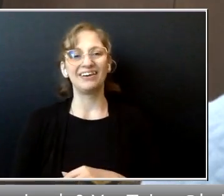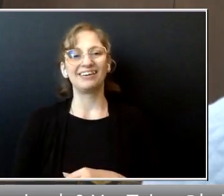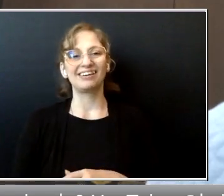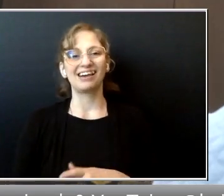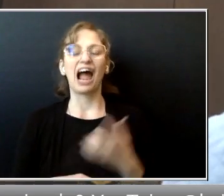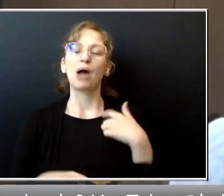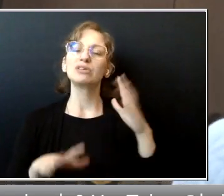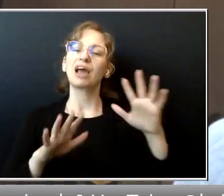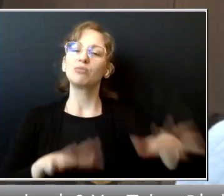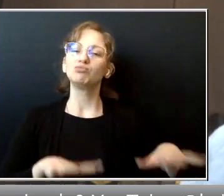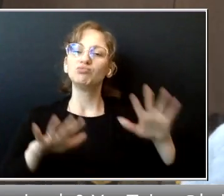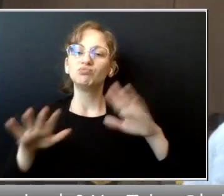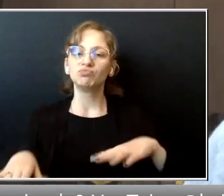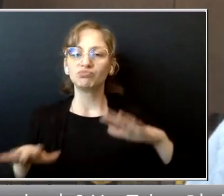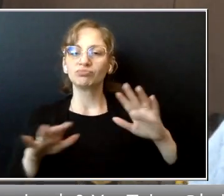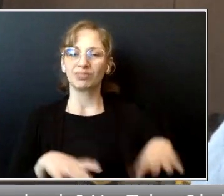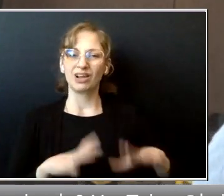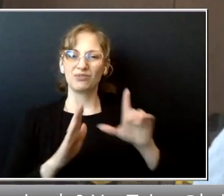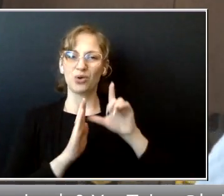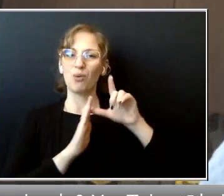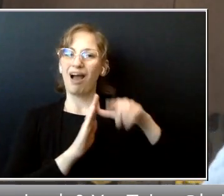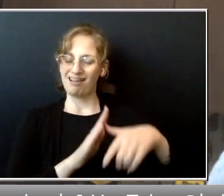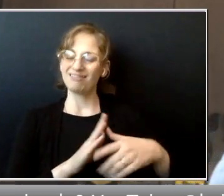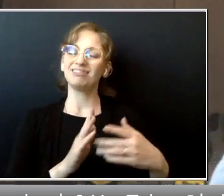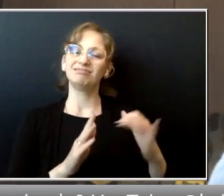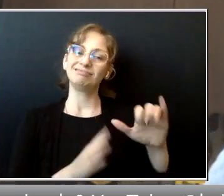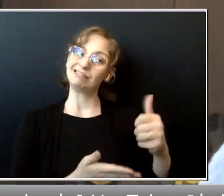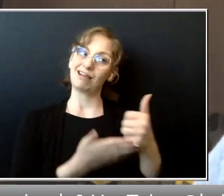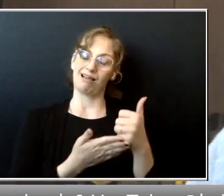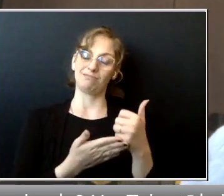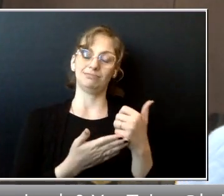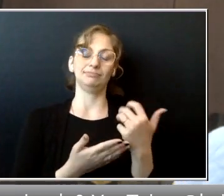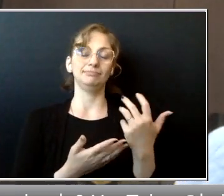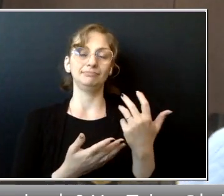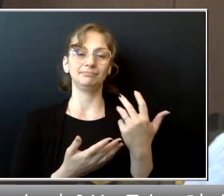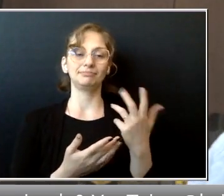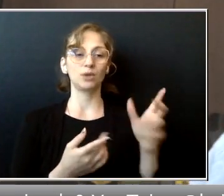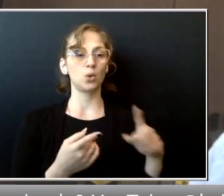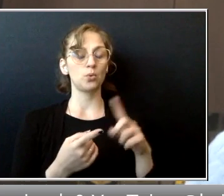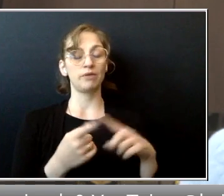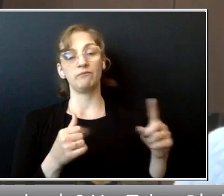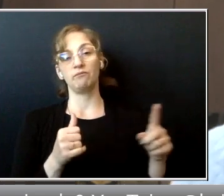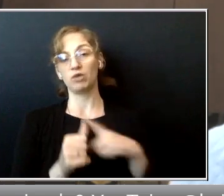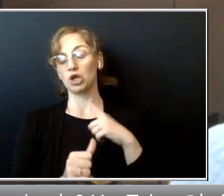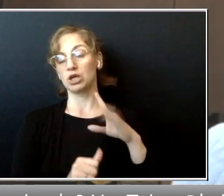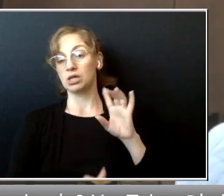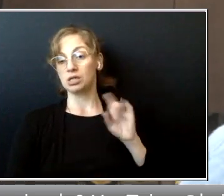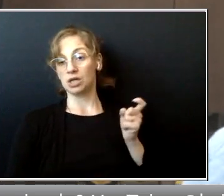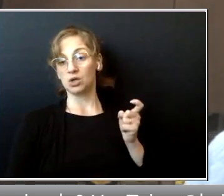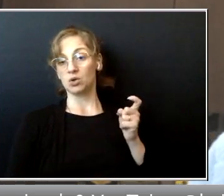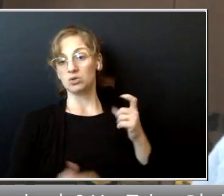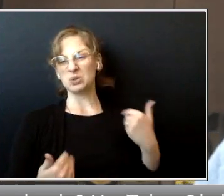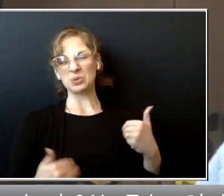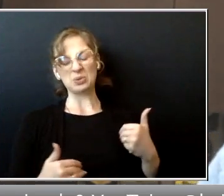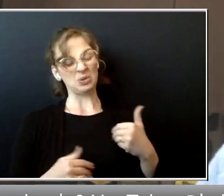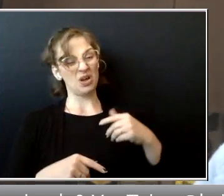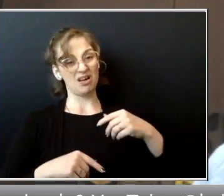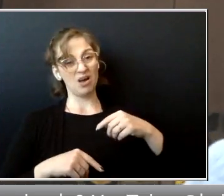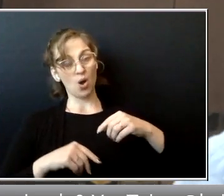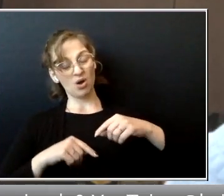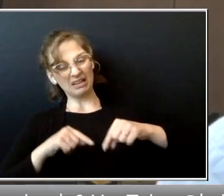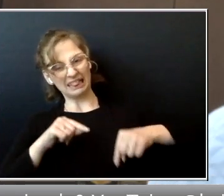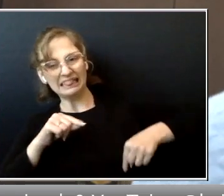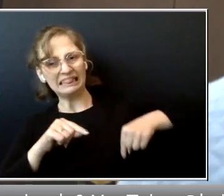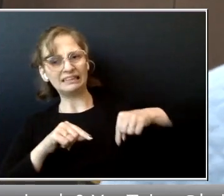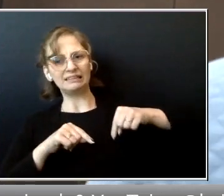for a while, which was helpful because when I first was diagnosed, it was pretty painful to walk. It was painful to get around.